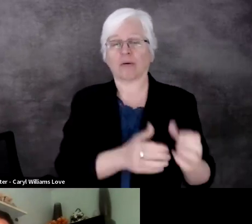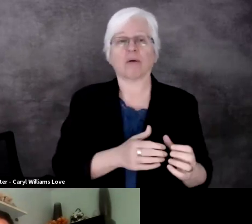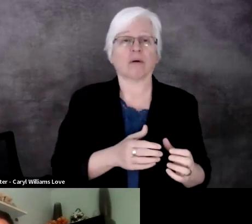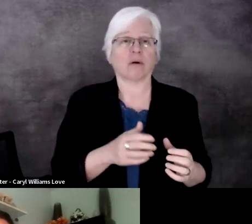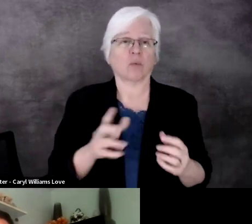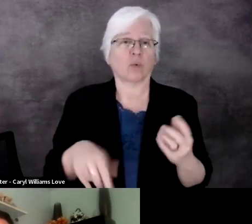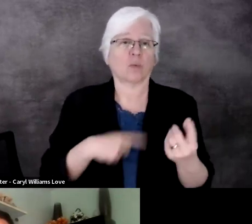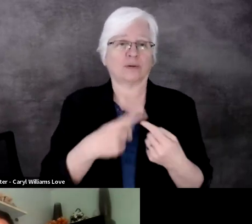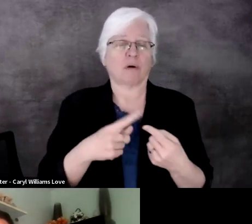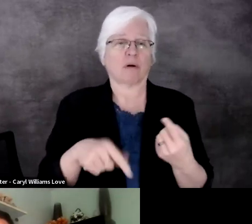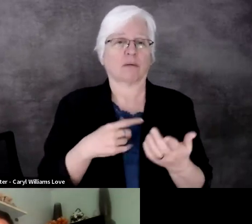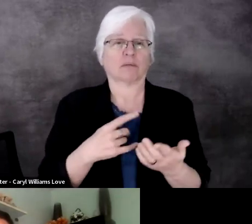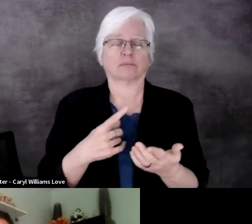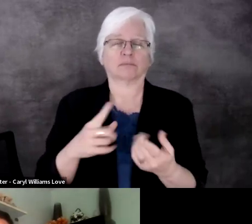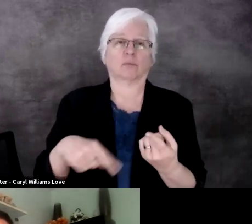to